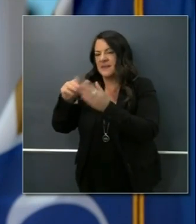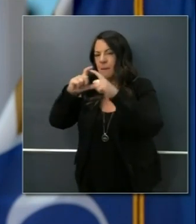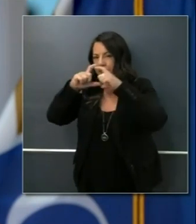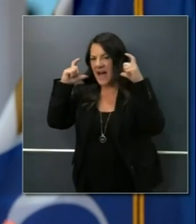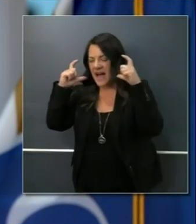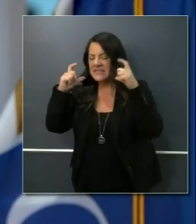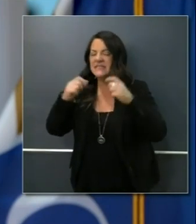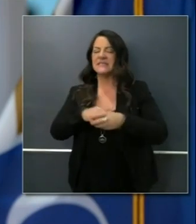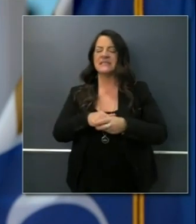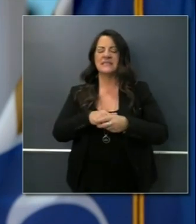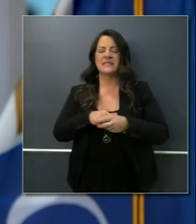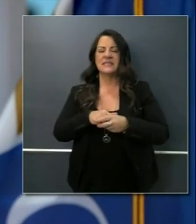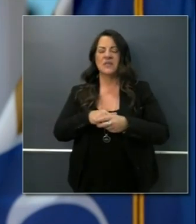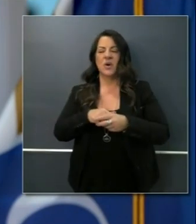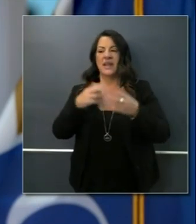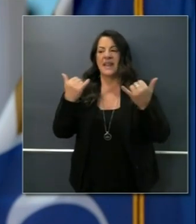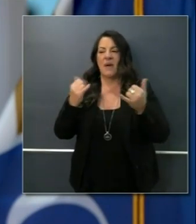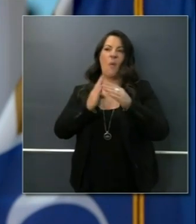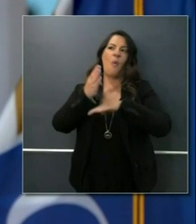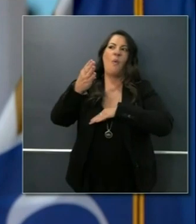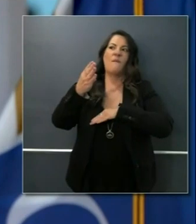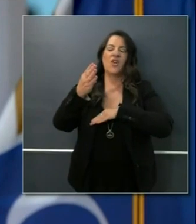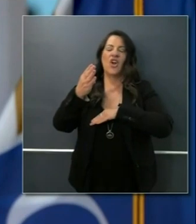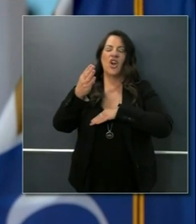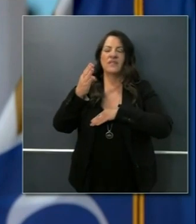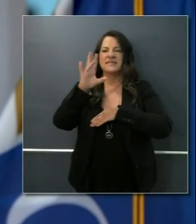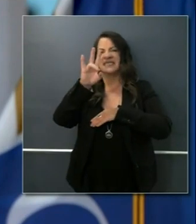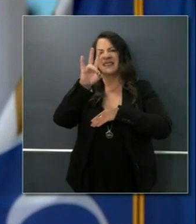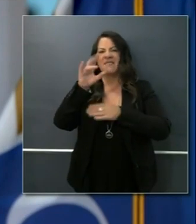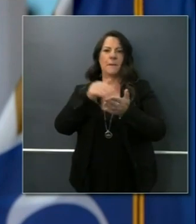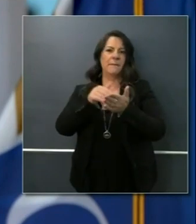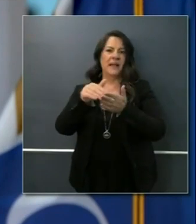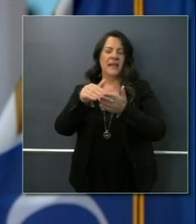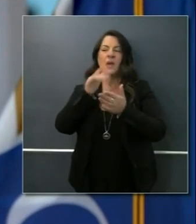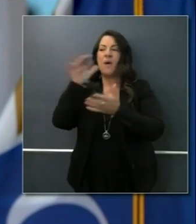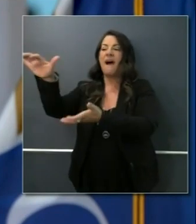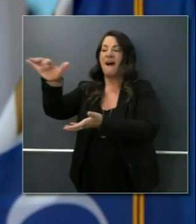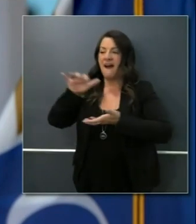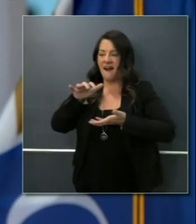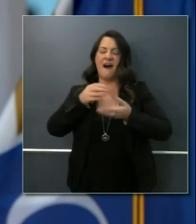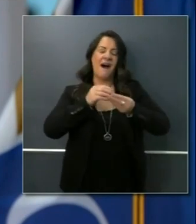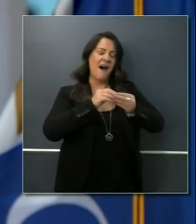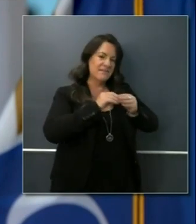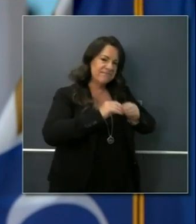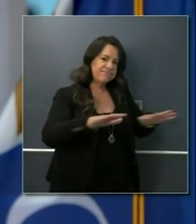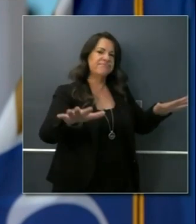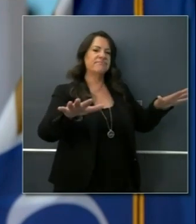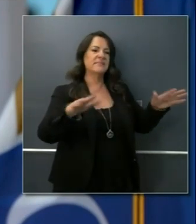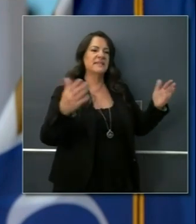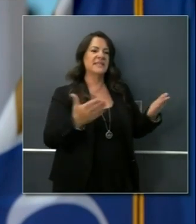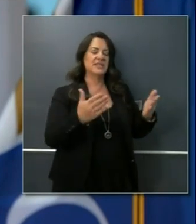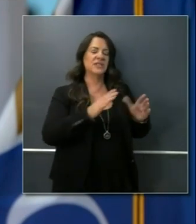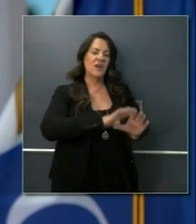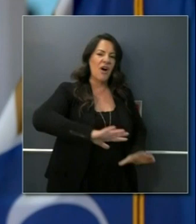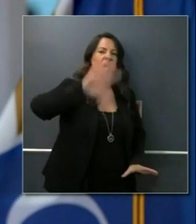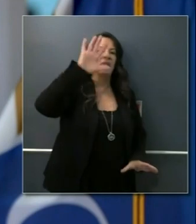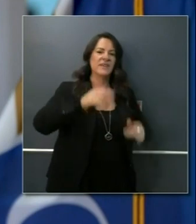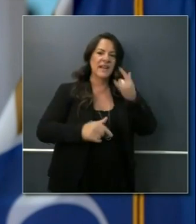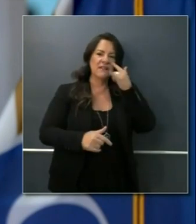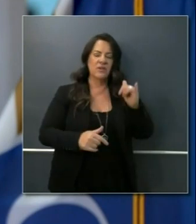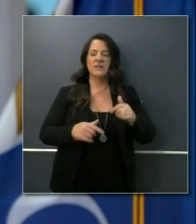go from 4 to over 7 million masks that will be distributed. That's very good news, very encouraging news. It's the